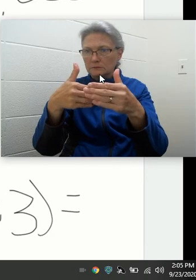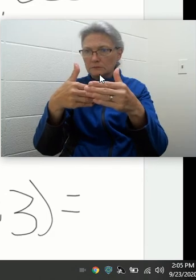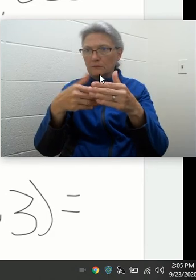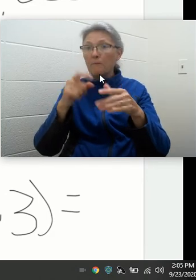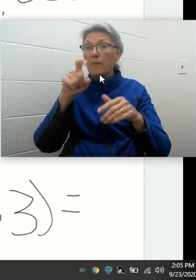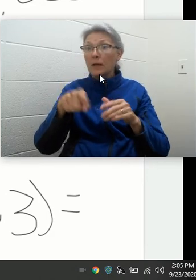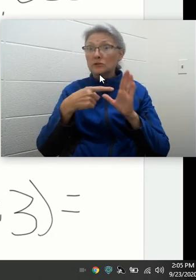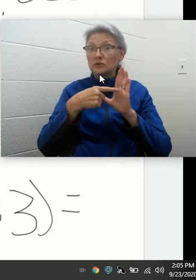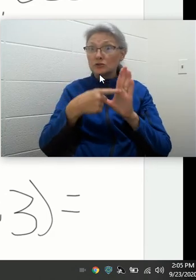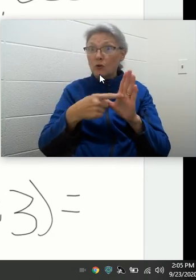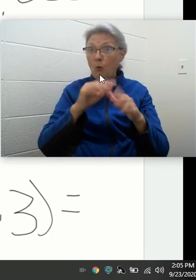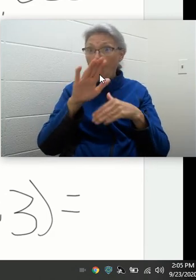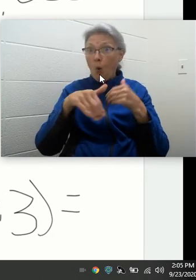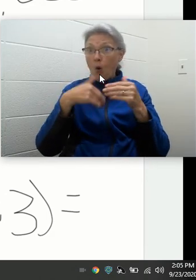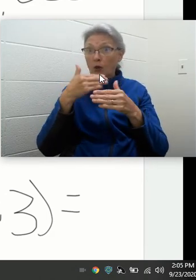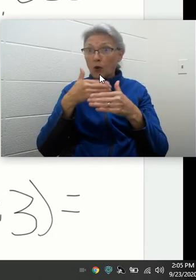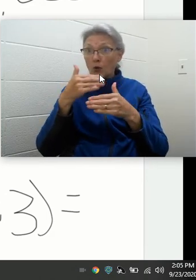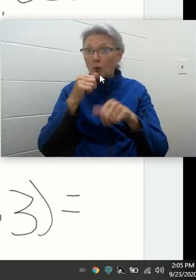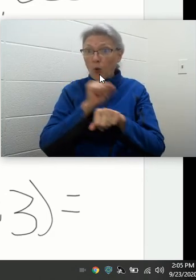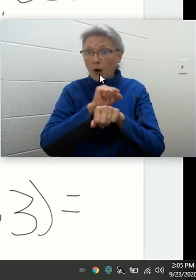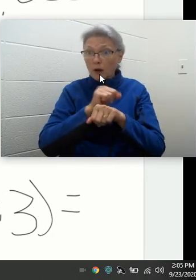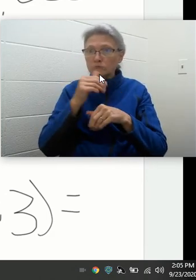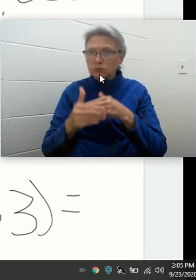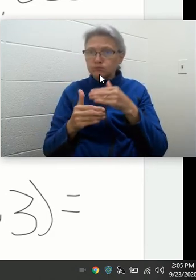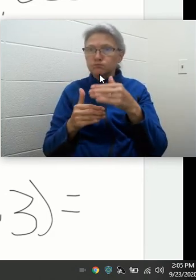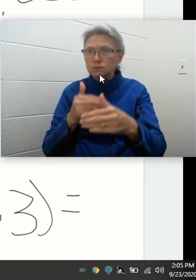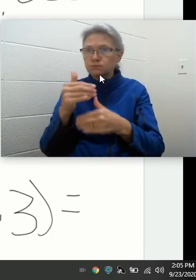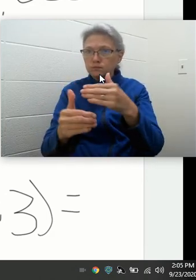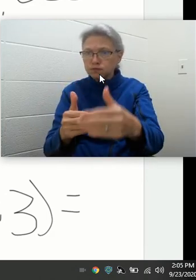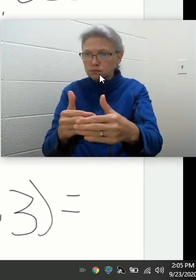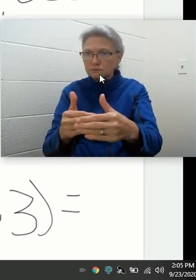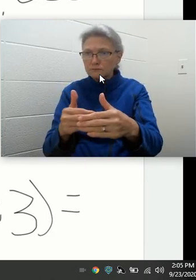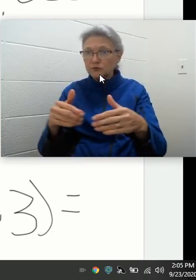our partial products up. So we've got 500